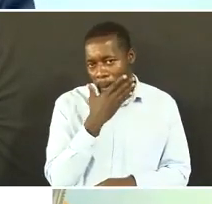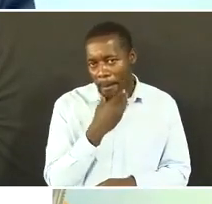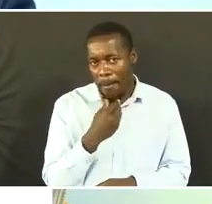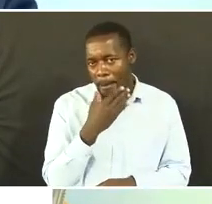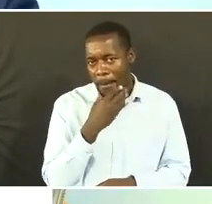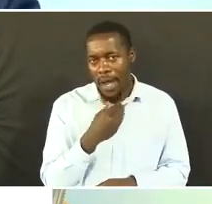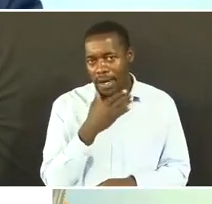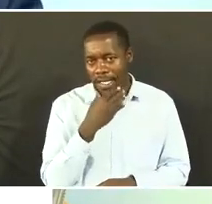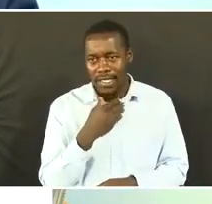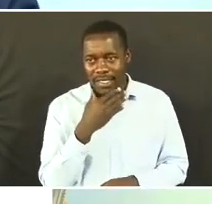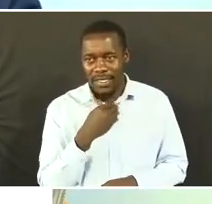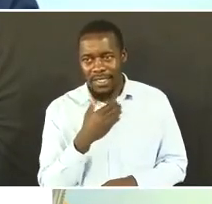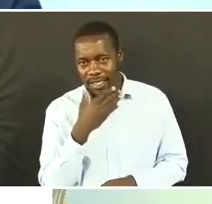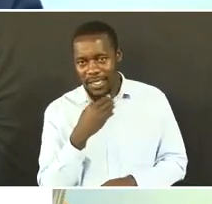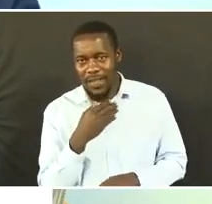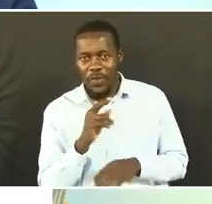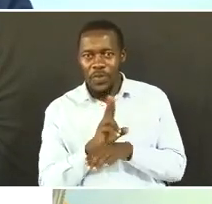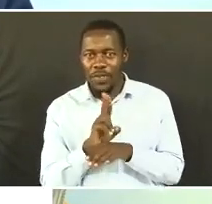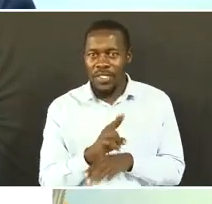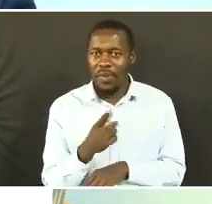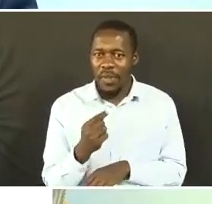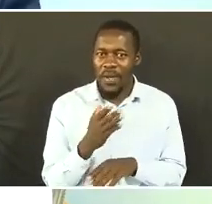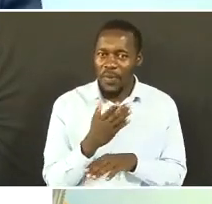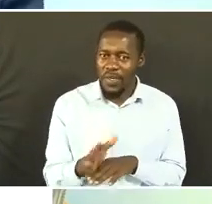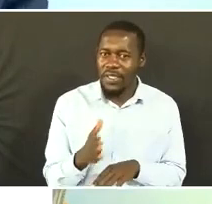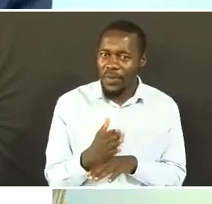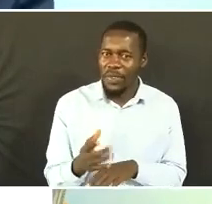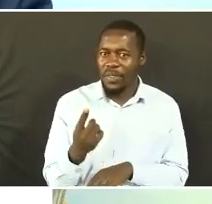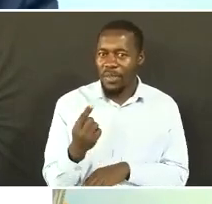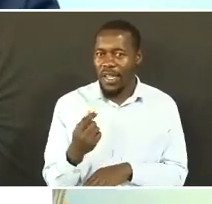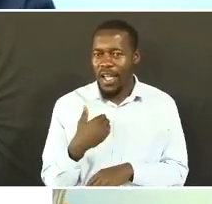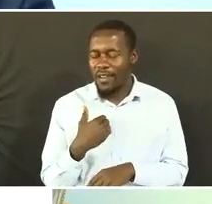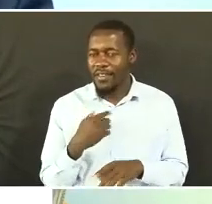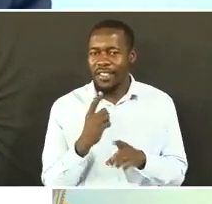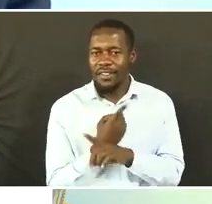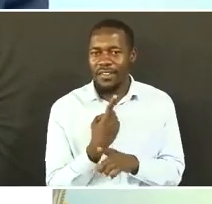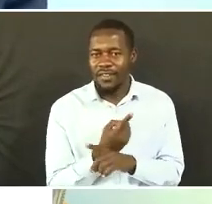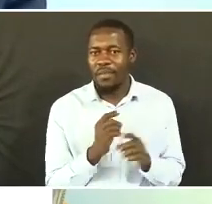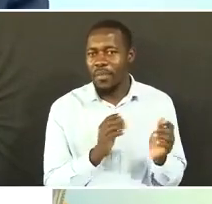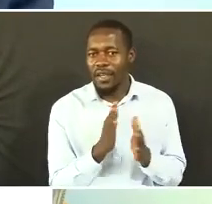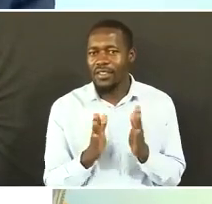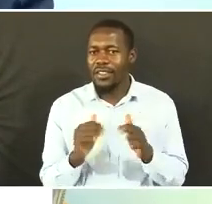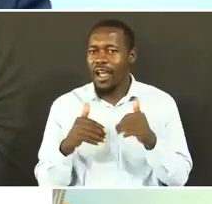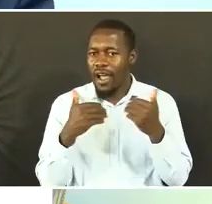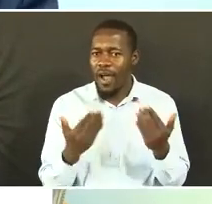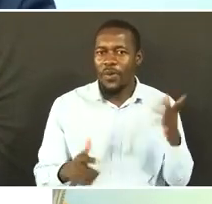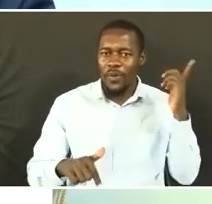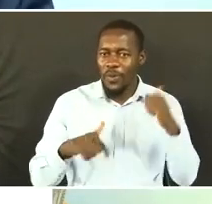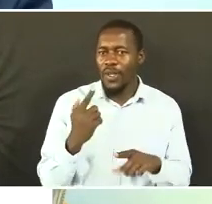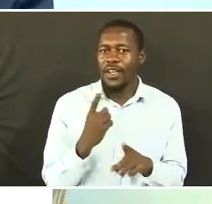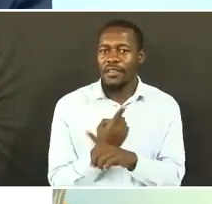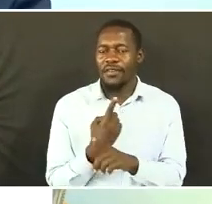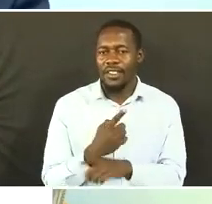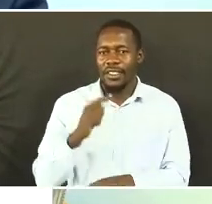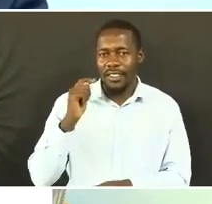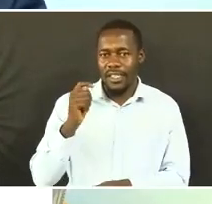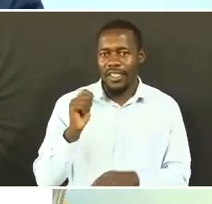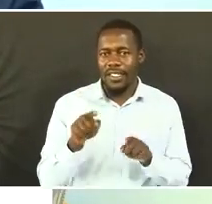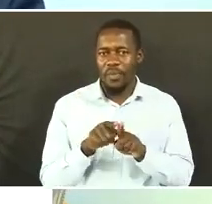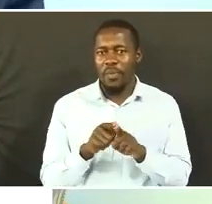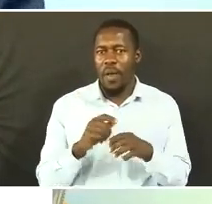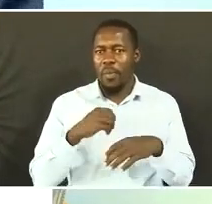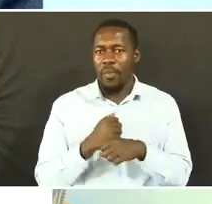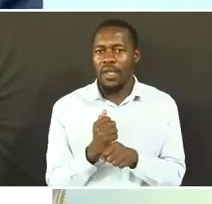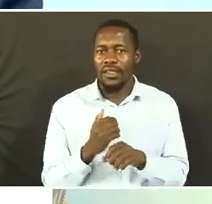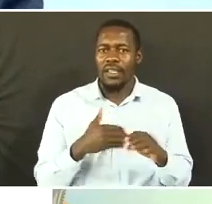chasing paper, making deep-laid strategies on how to win that lucrative tender and make the next